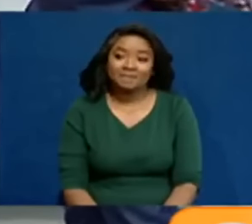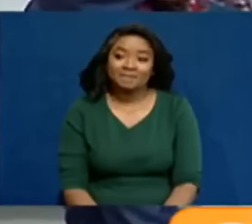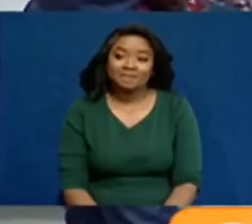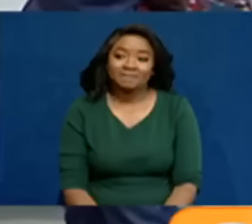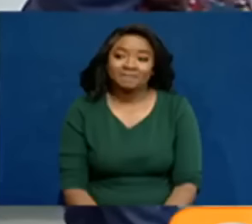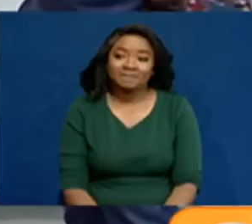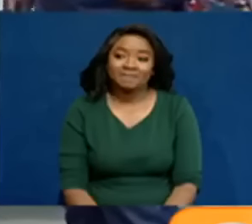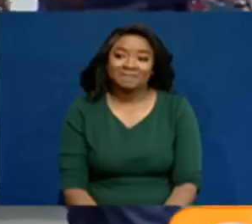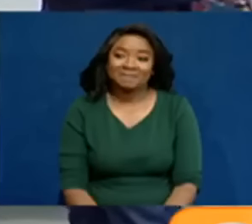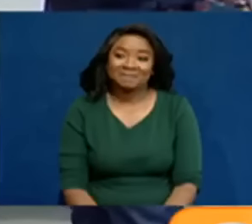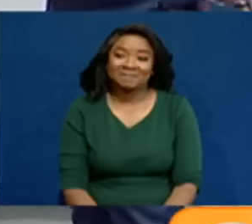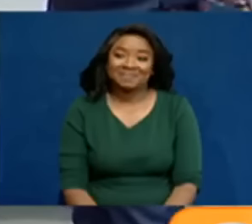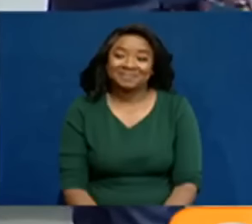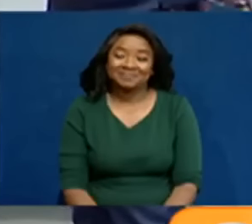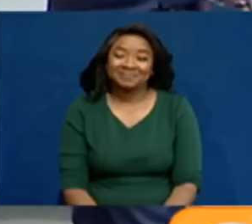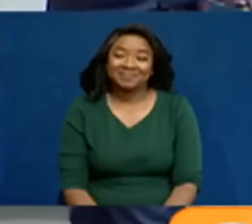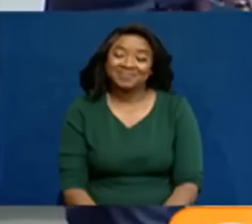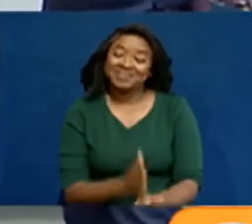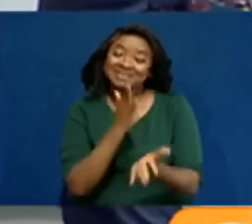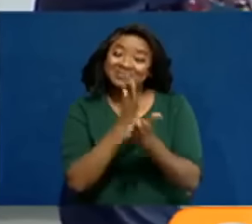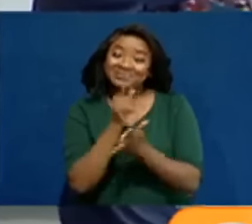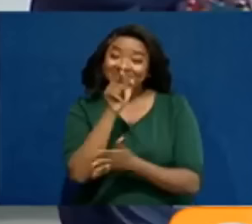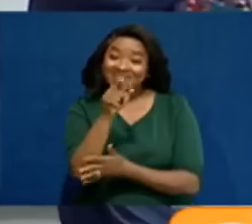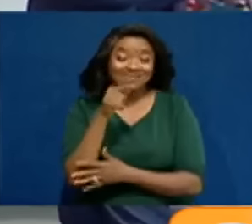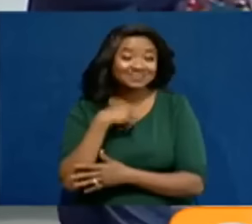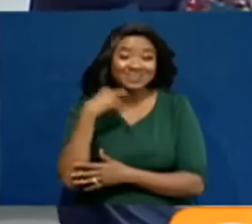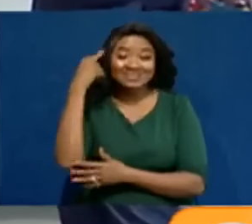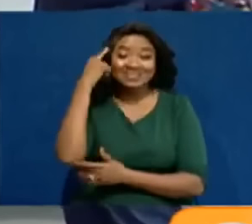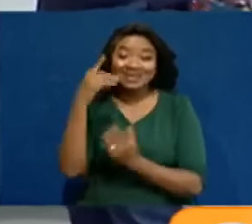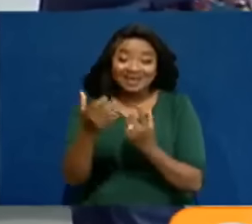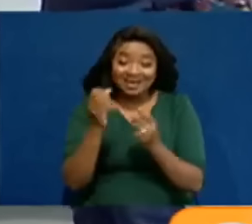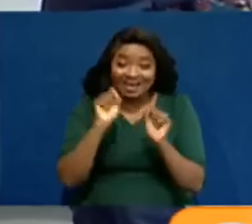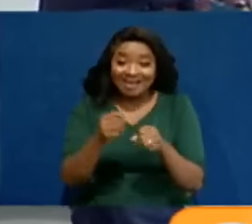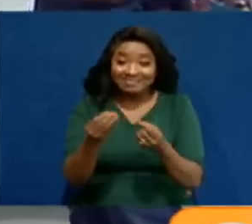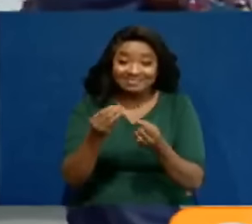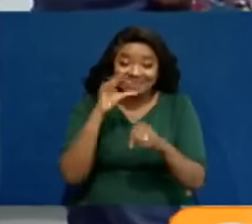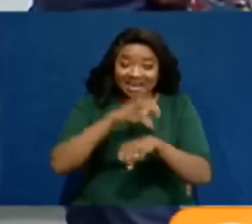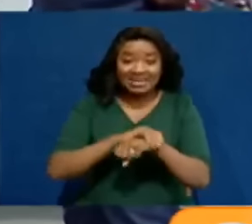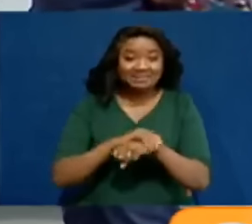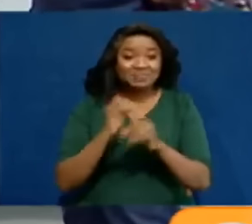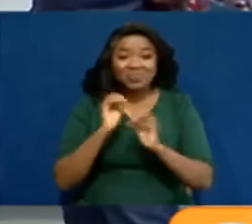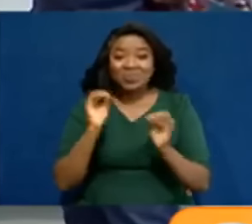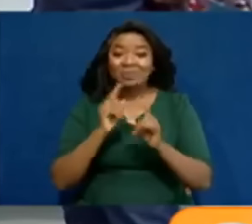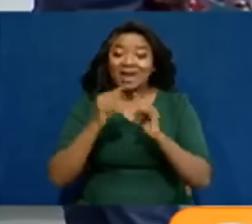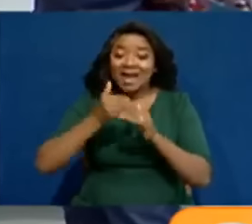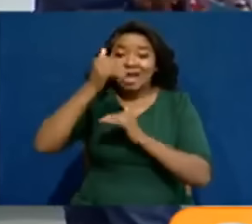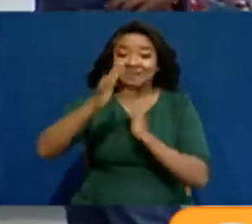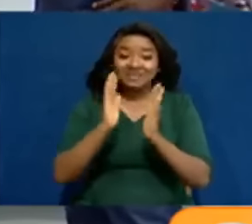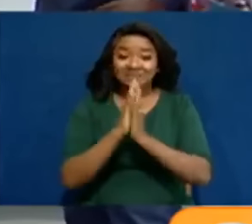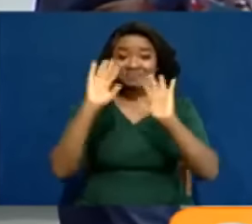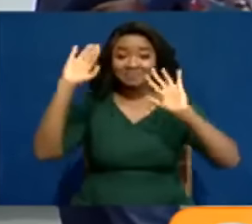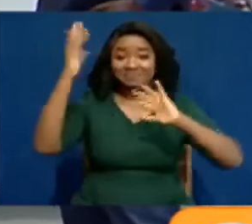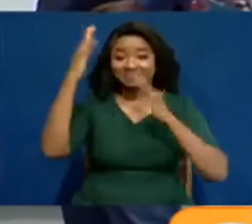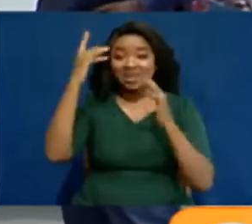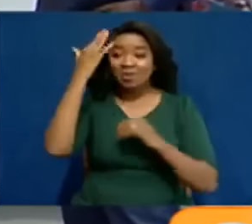yani sikuwa nafikiria naweza pewa disqualify. Ni vile nilimaliza race after ku celebrate, mimi